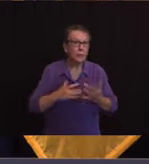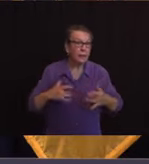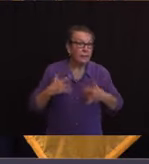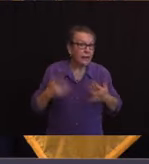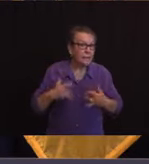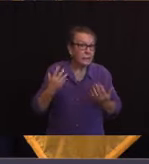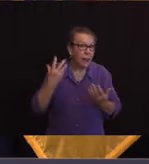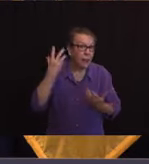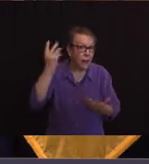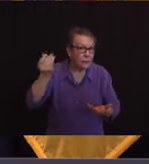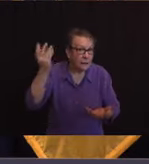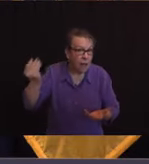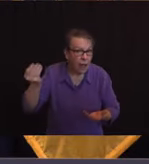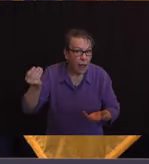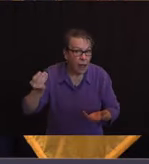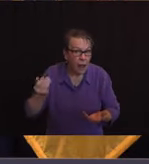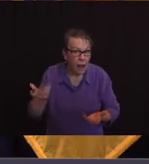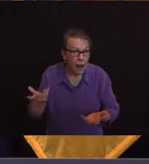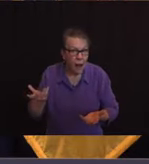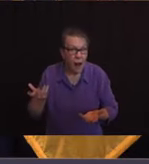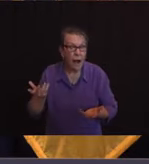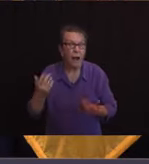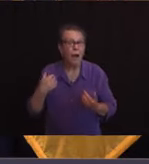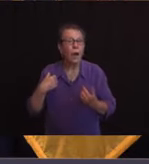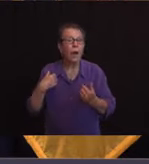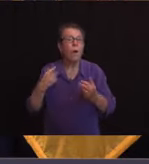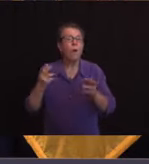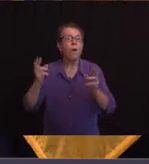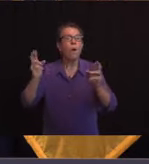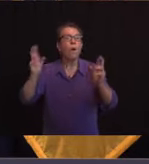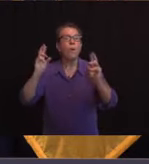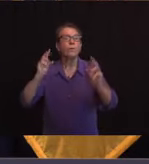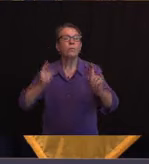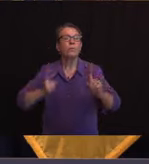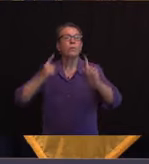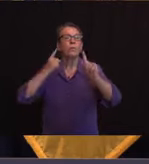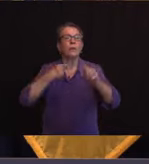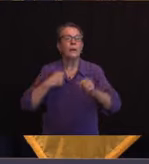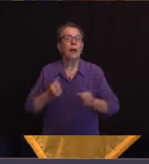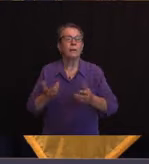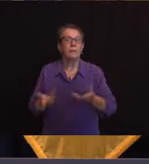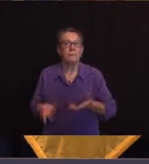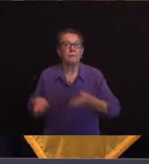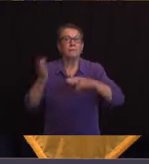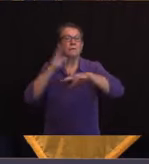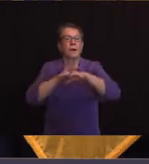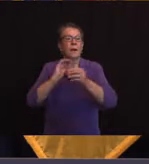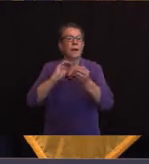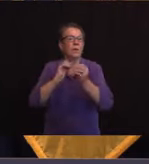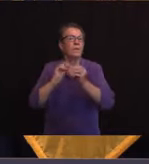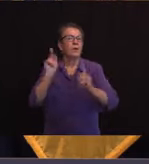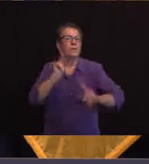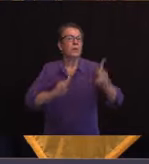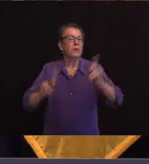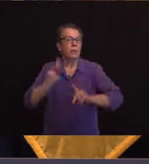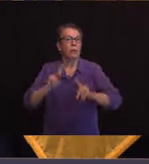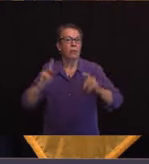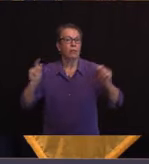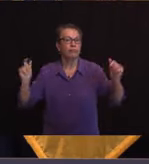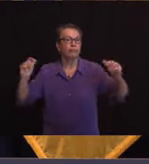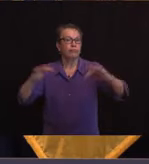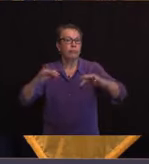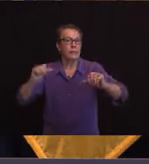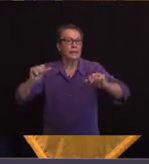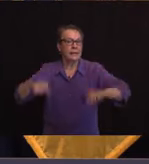number will only go up. And we will, the guidance, I suspect, will be very simple. It'll be what's our